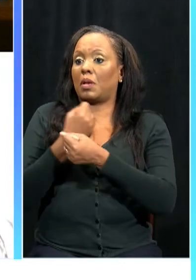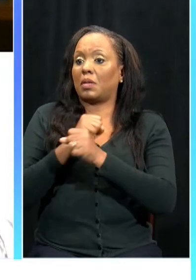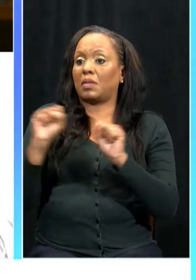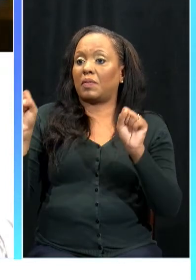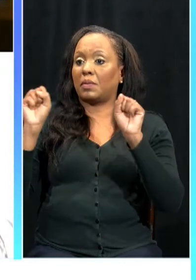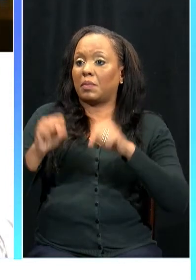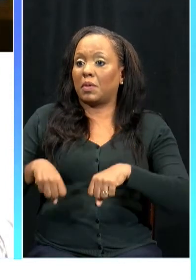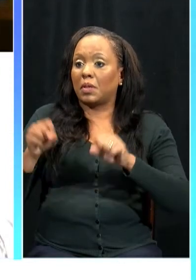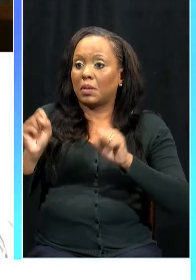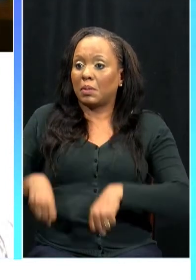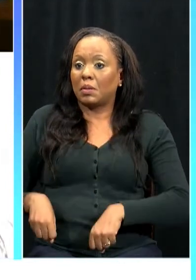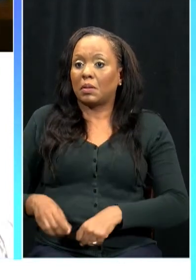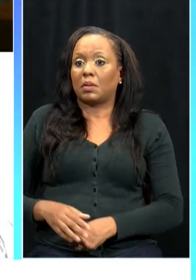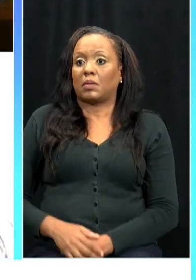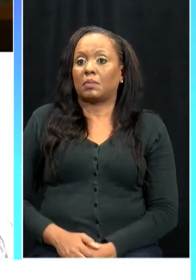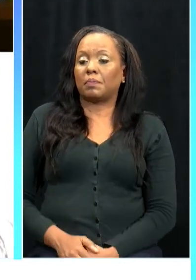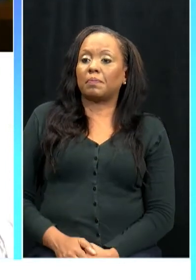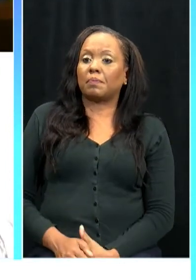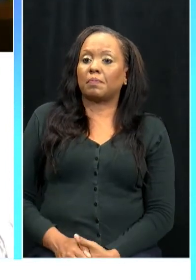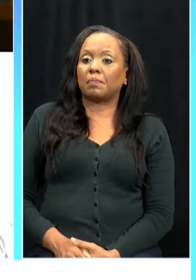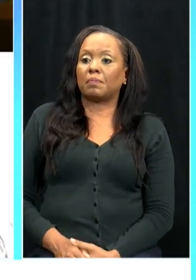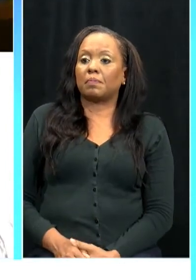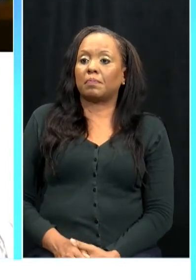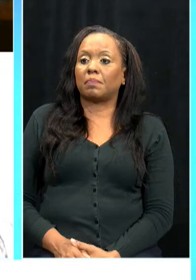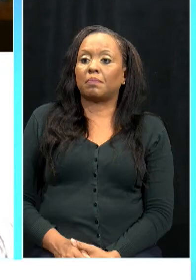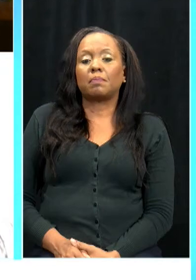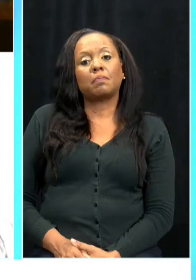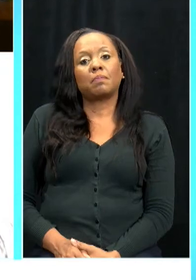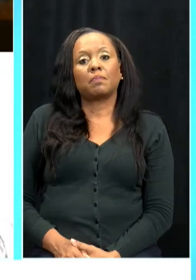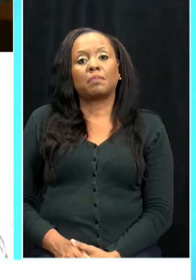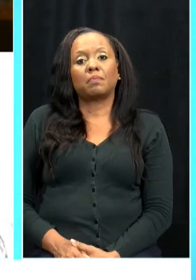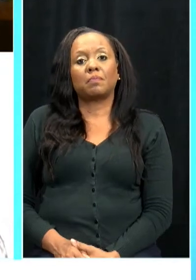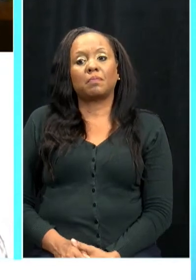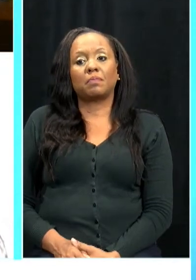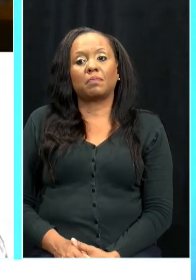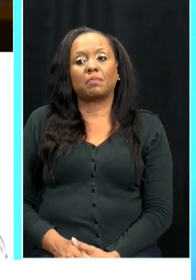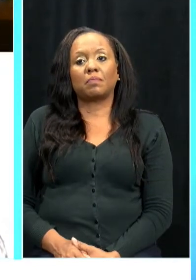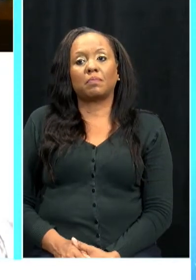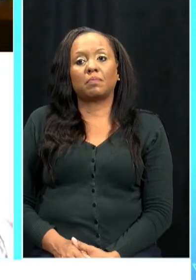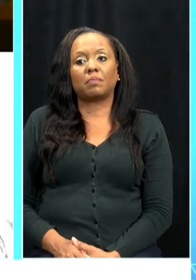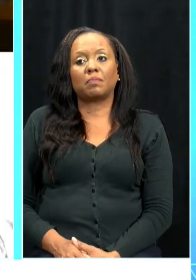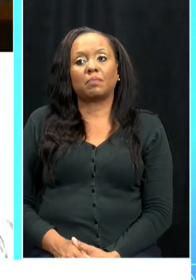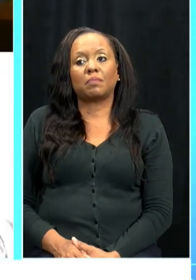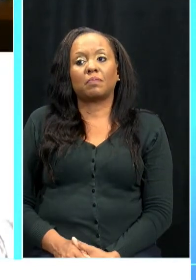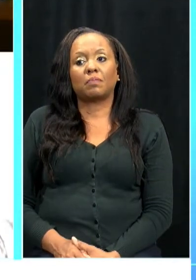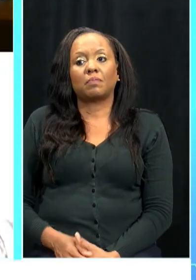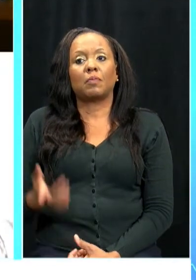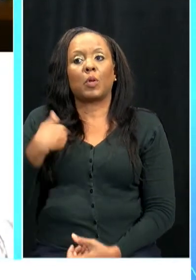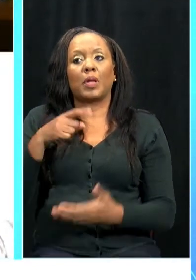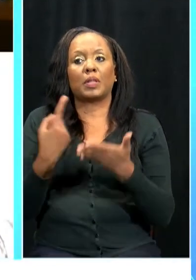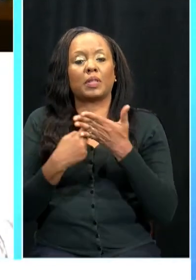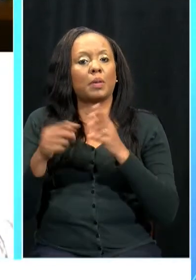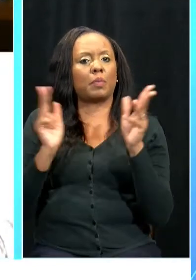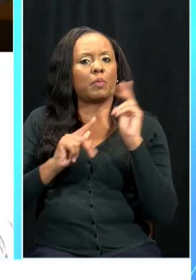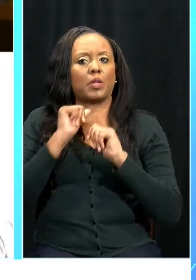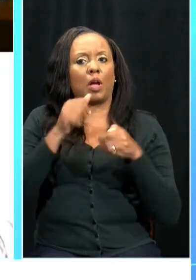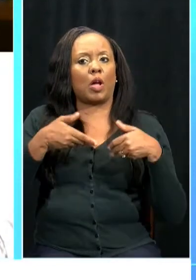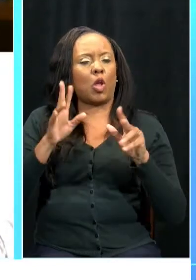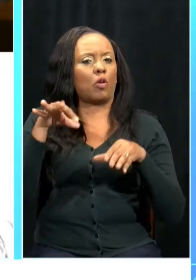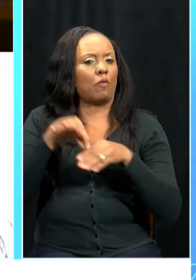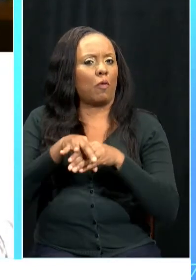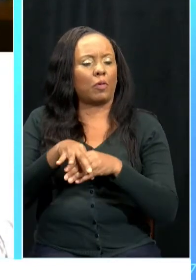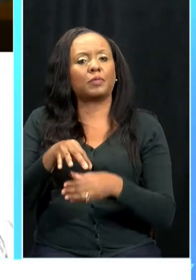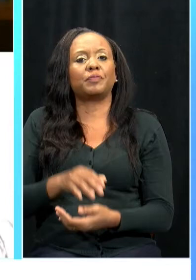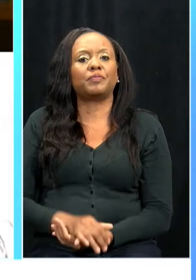Ambassador. We are the reality is discussing the people in people who will isolation not be will not be allowed to able to vote. vote. What People I in would say, isolation. what I would say to